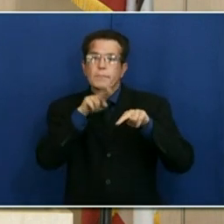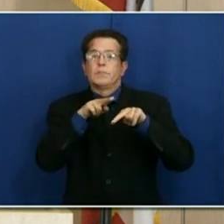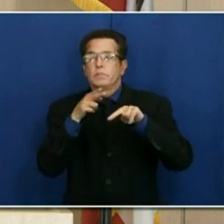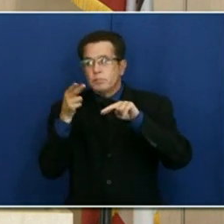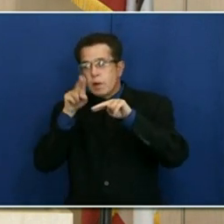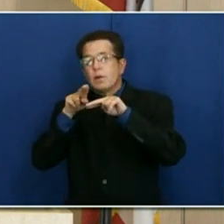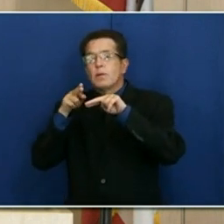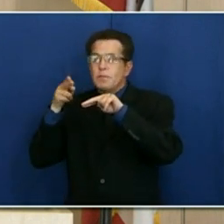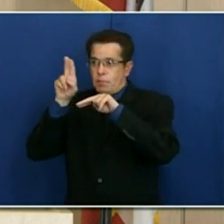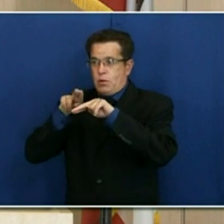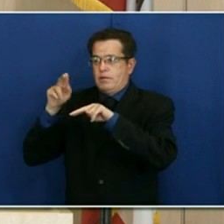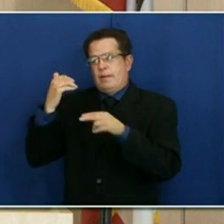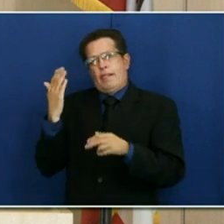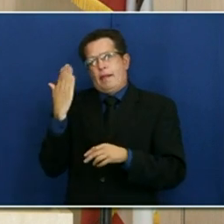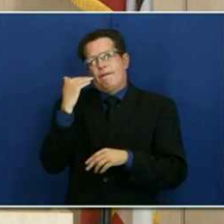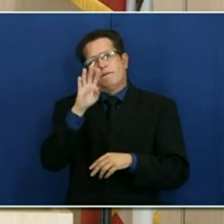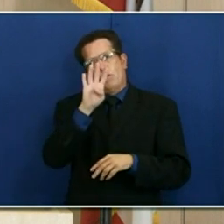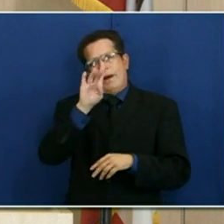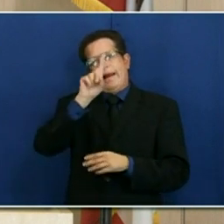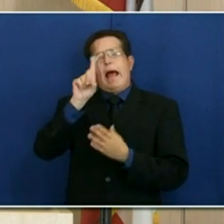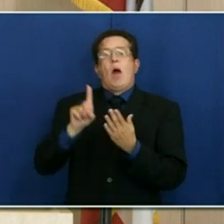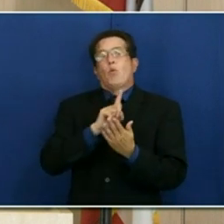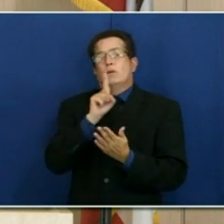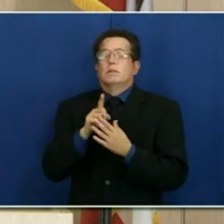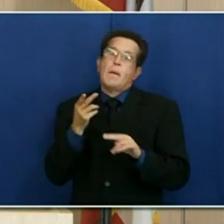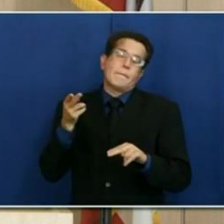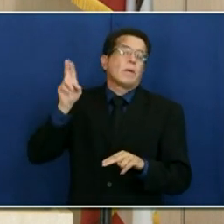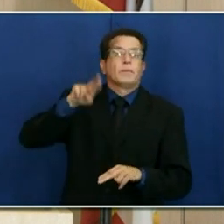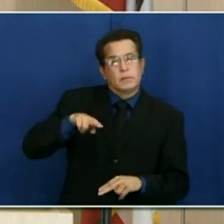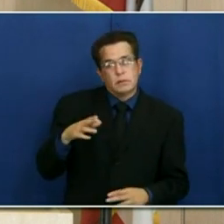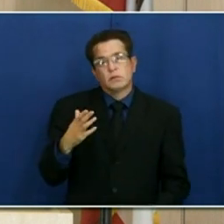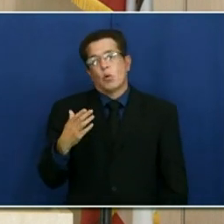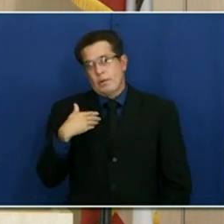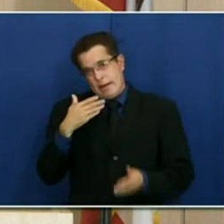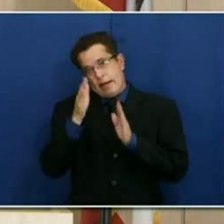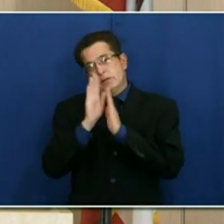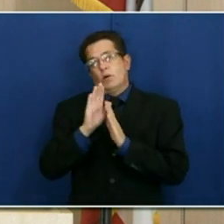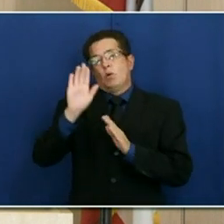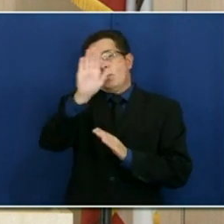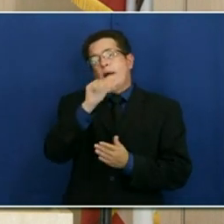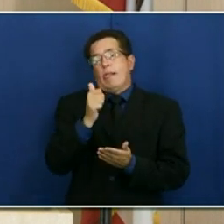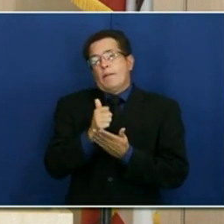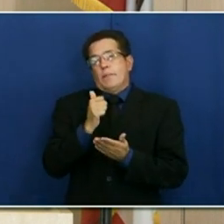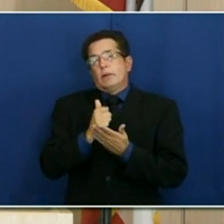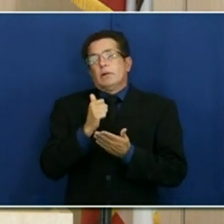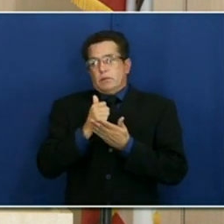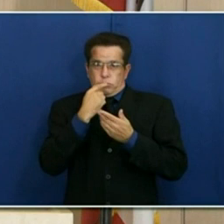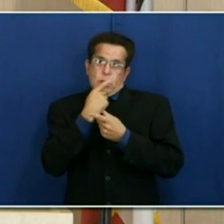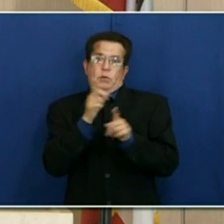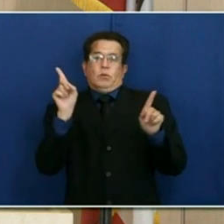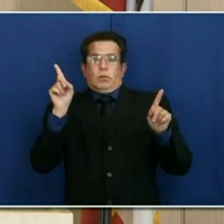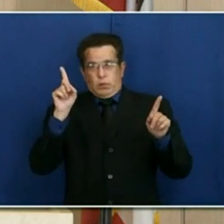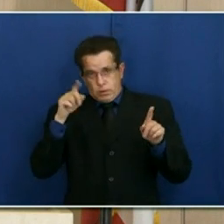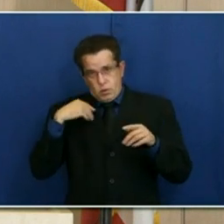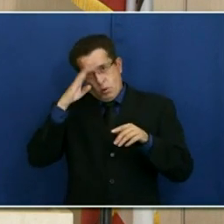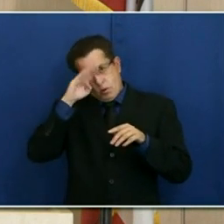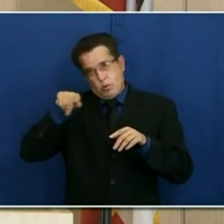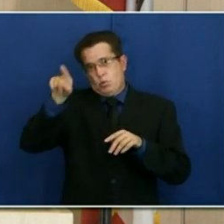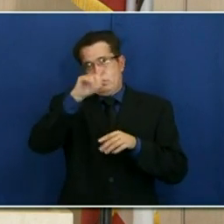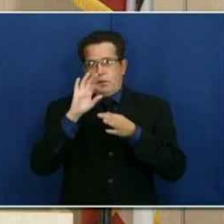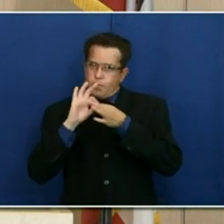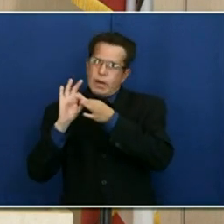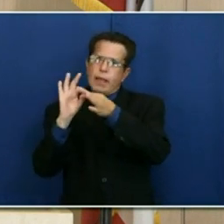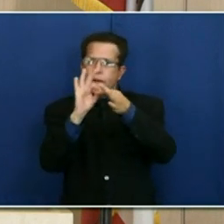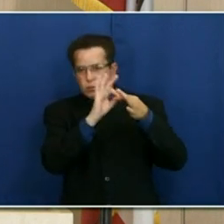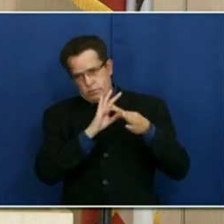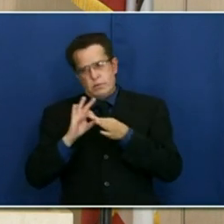and larger jumps in the last 48 hours. And so we're just asking, we want everyone to be aware of the situation we face and have us all come together as a community to